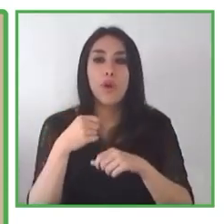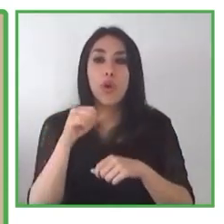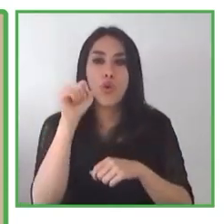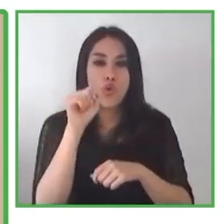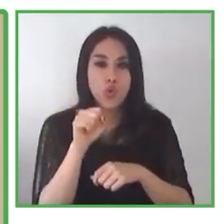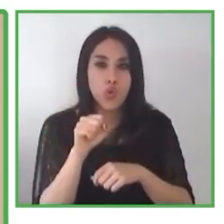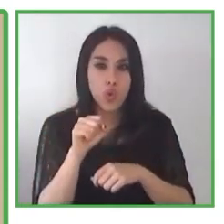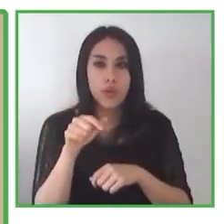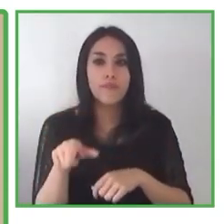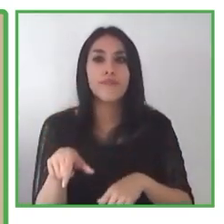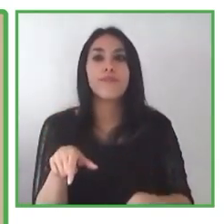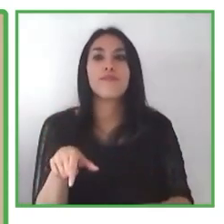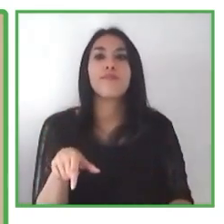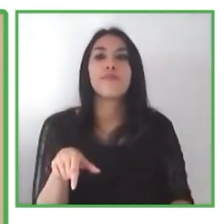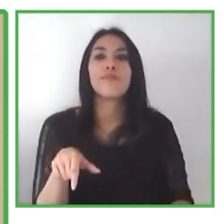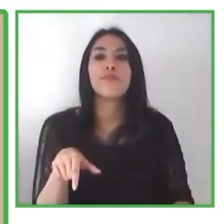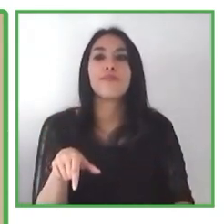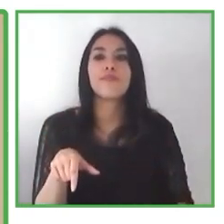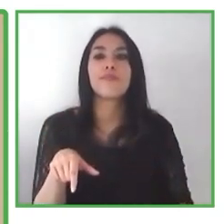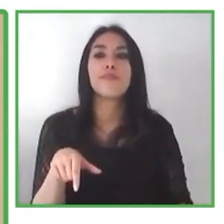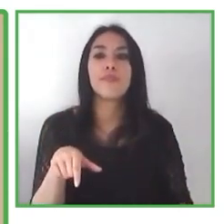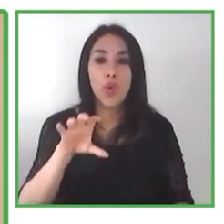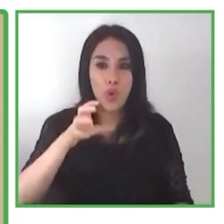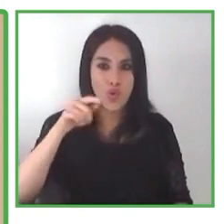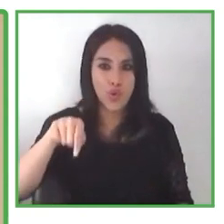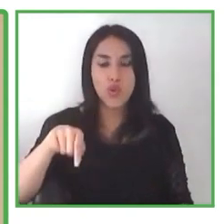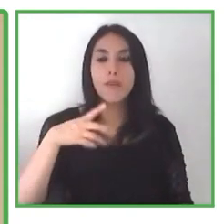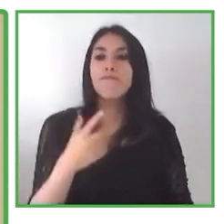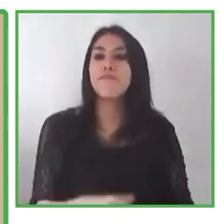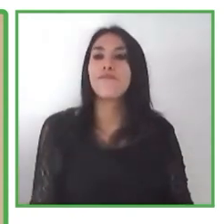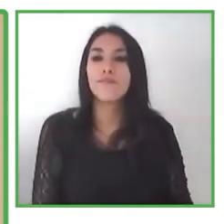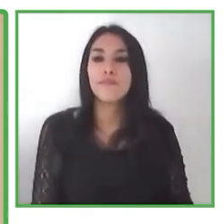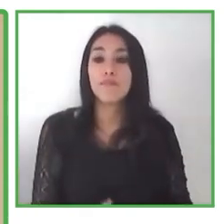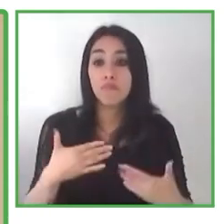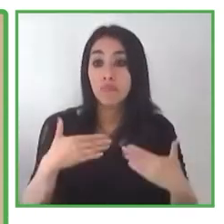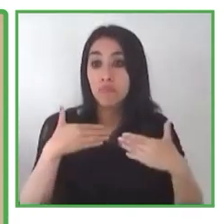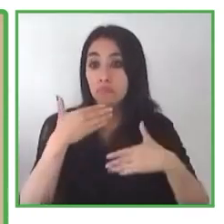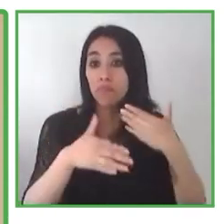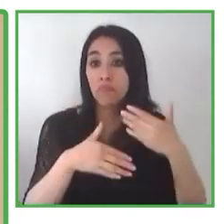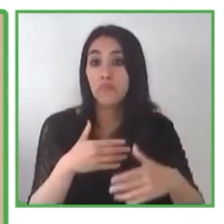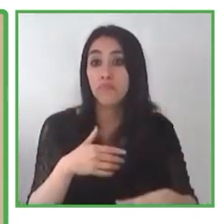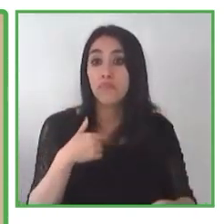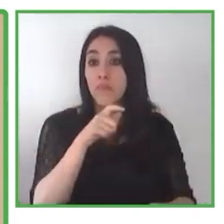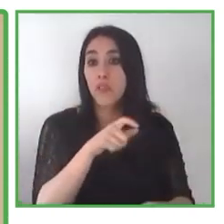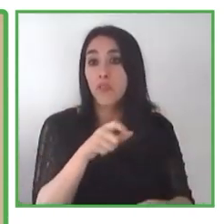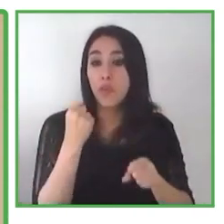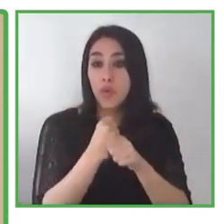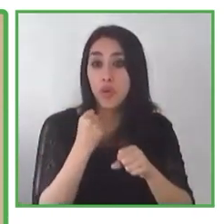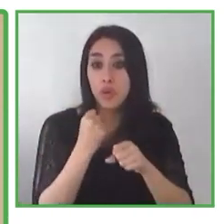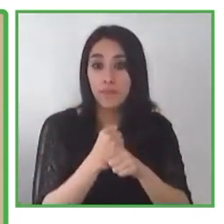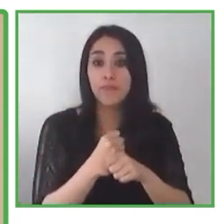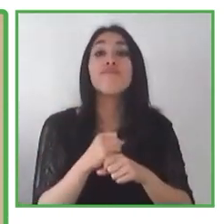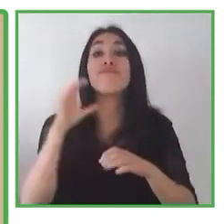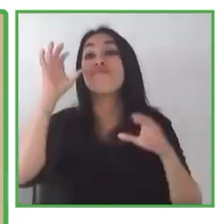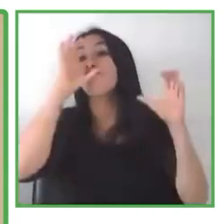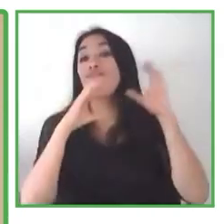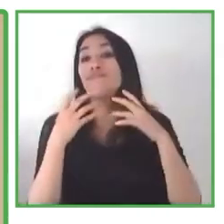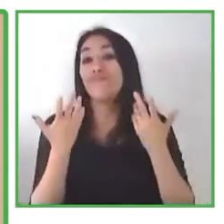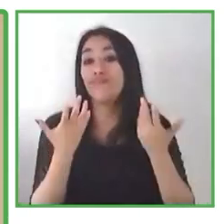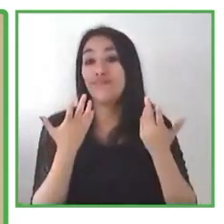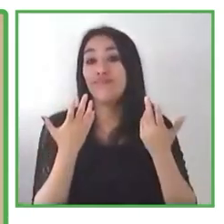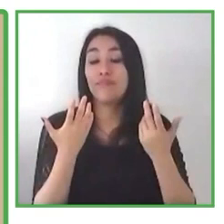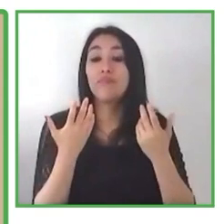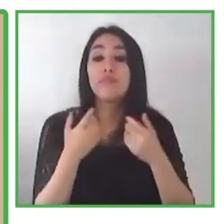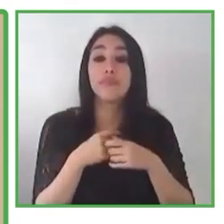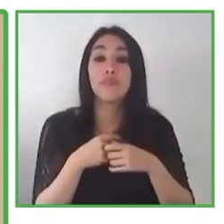milestone of those islands, and for instance, El Camino in Samoa, the opportunities for employment for people